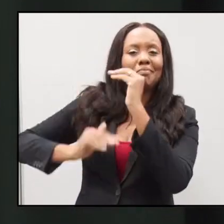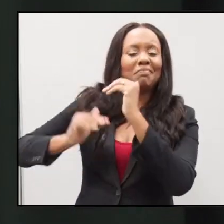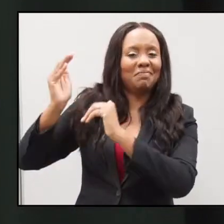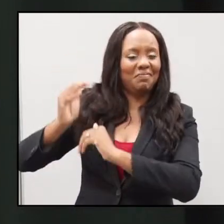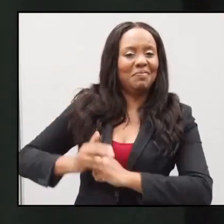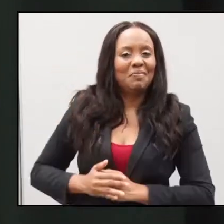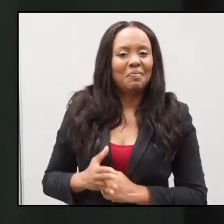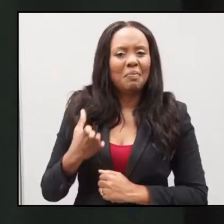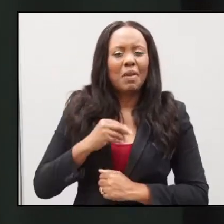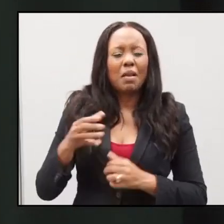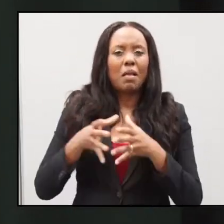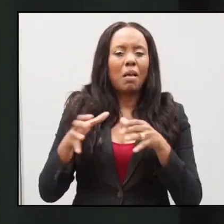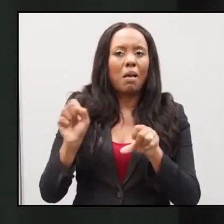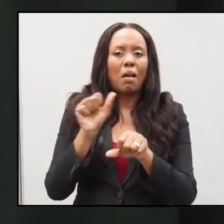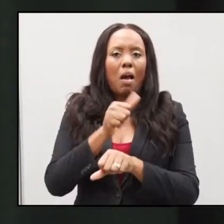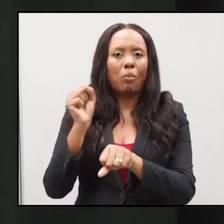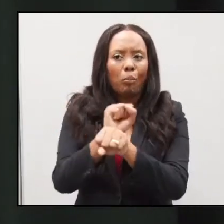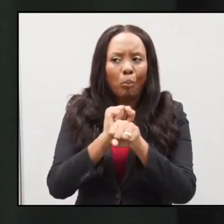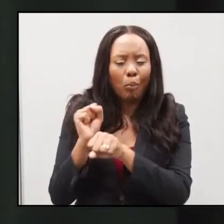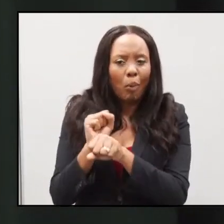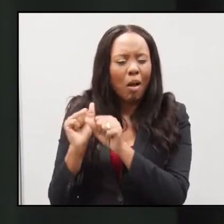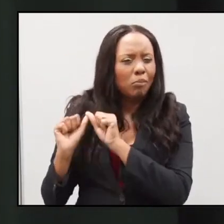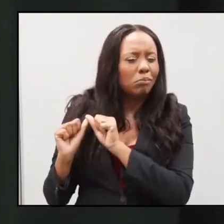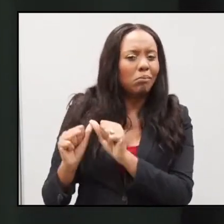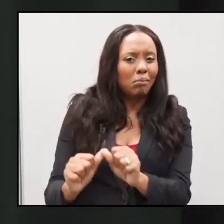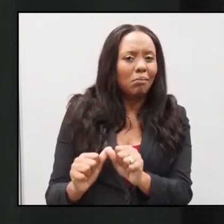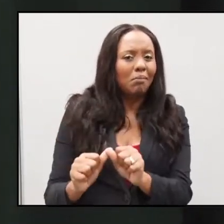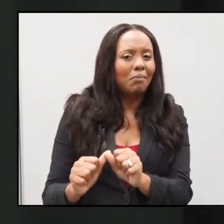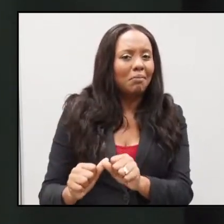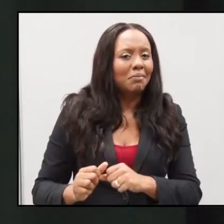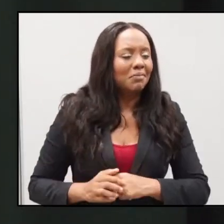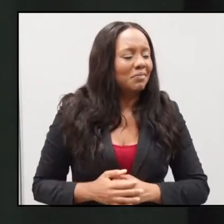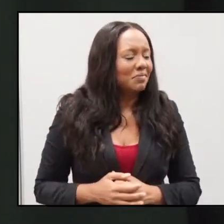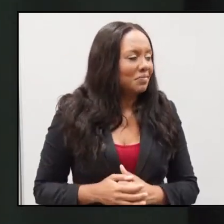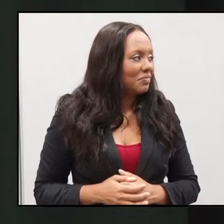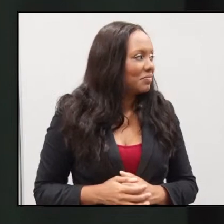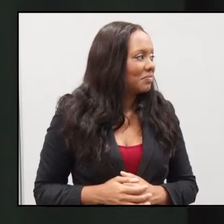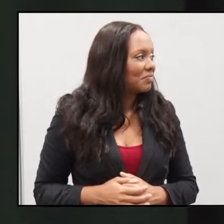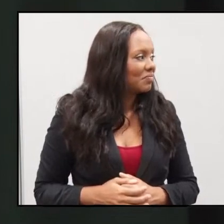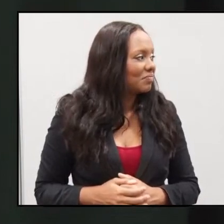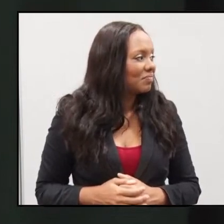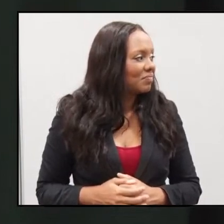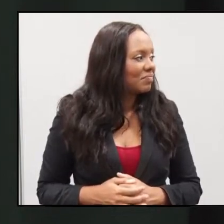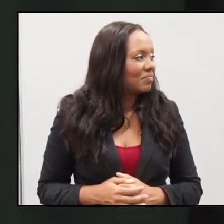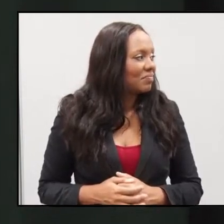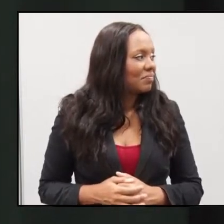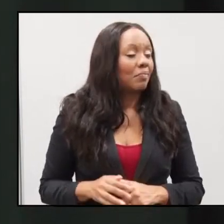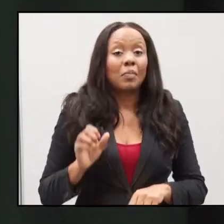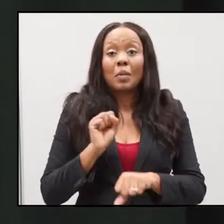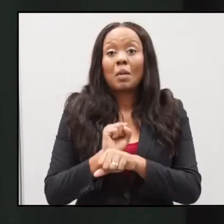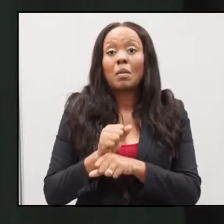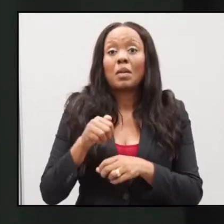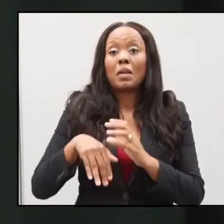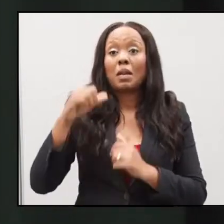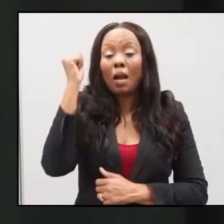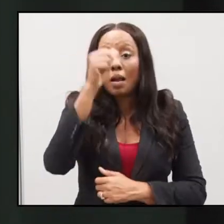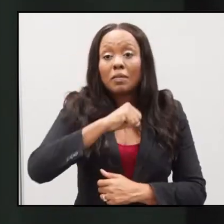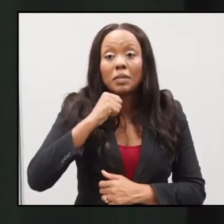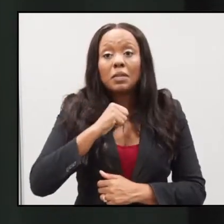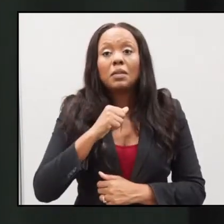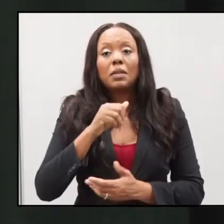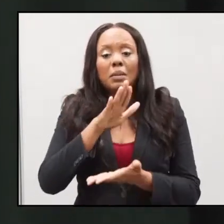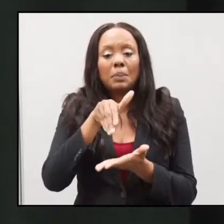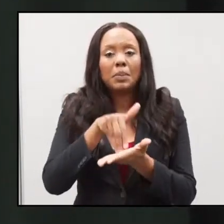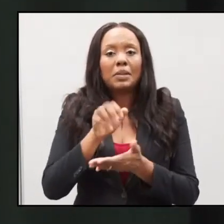other work that he's doing in the Middle East, in Africa,